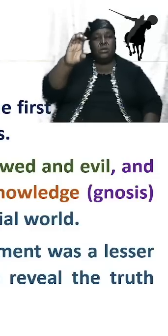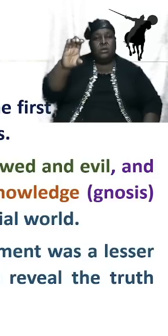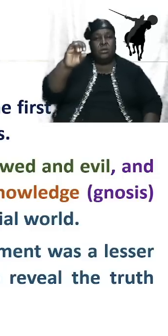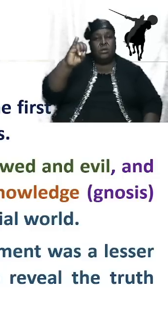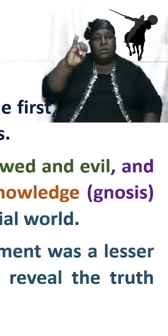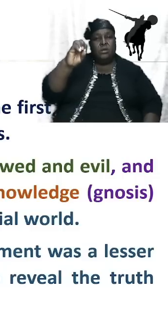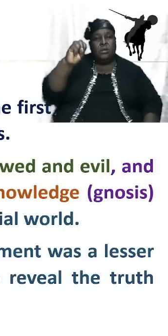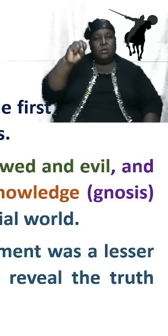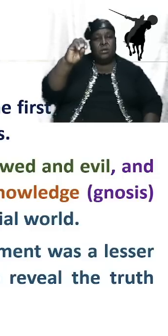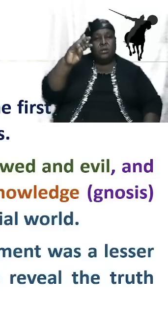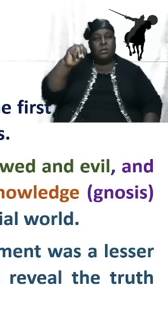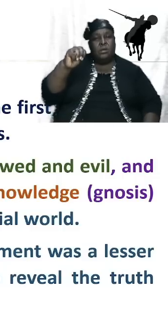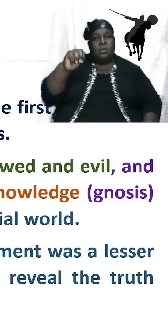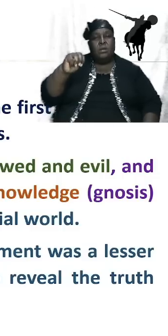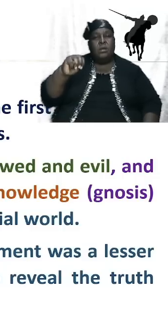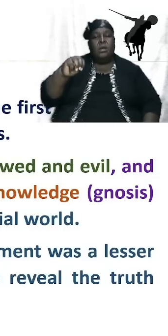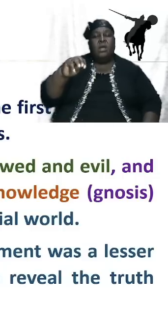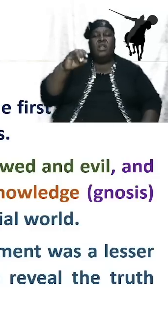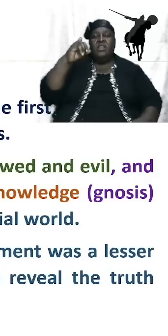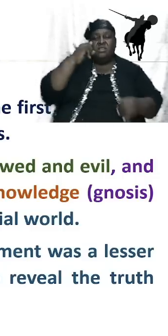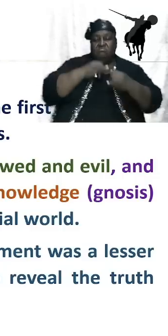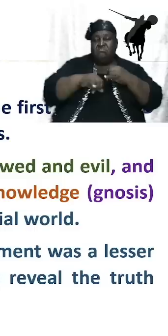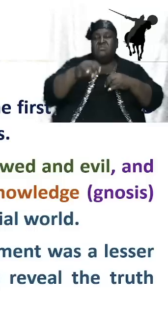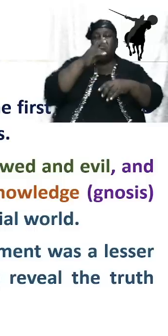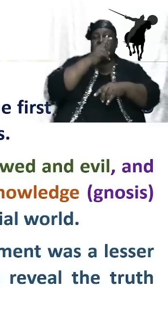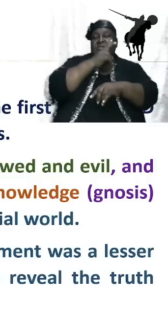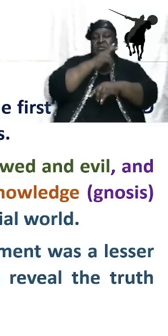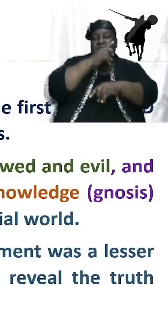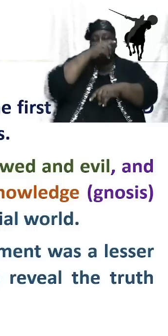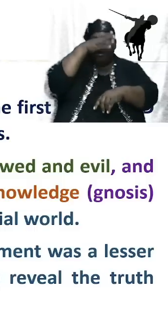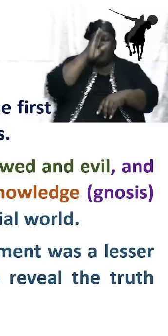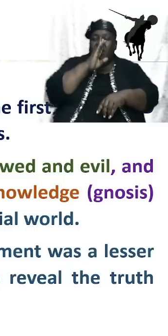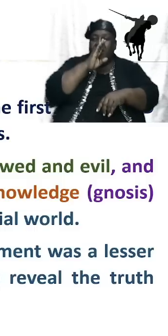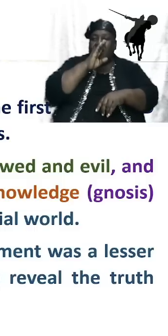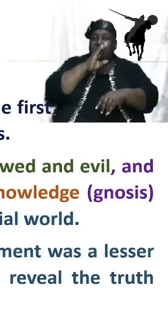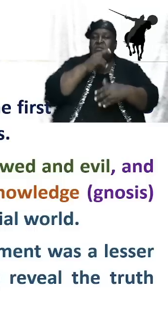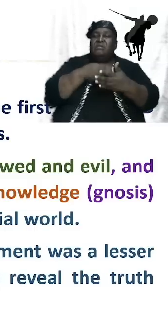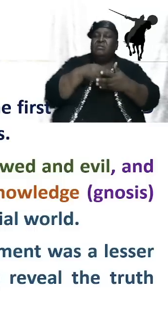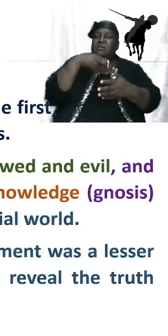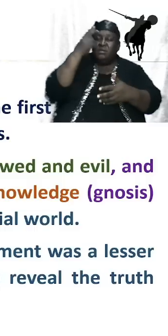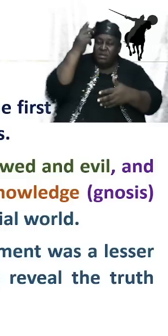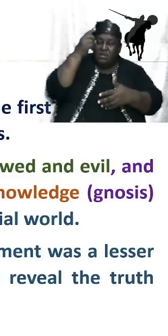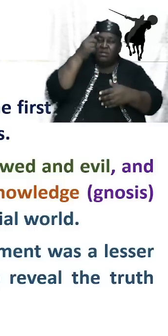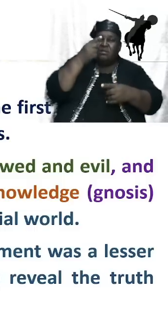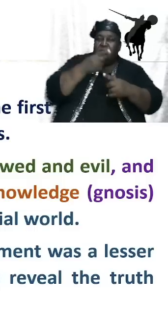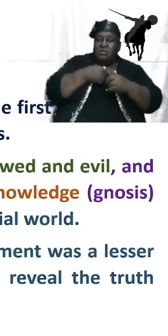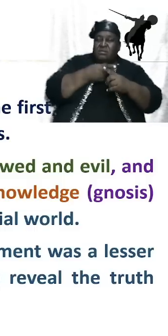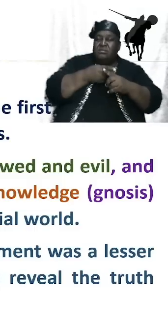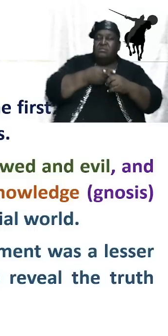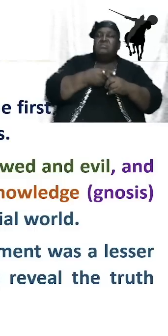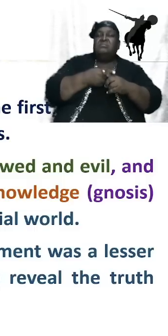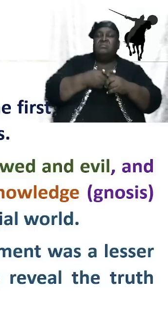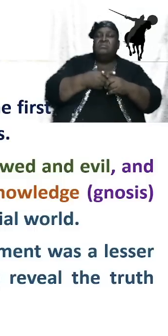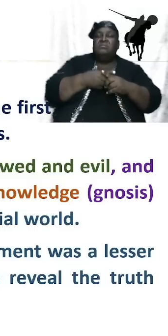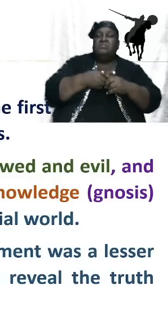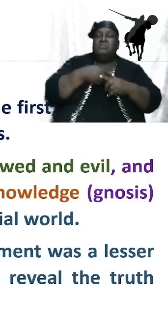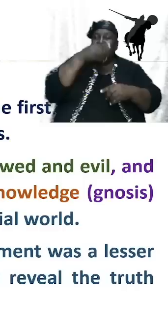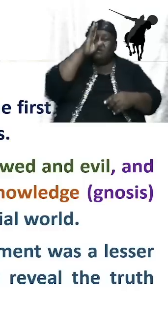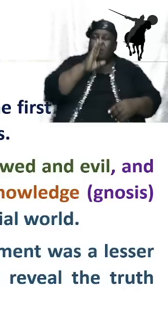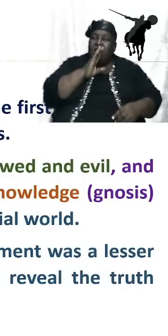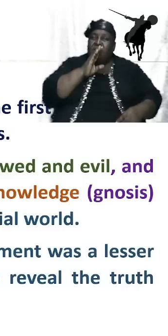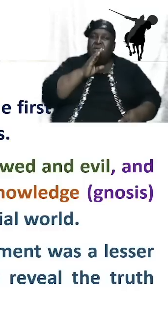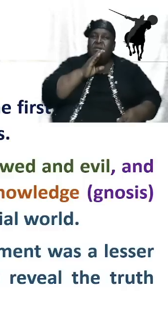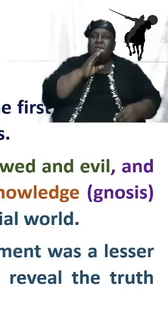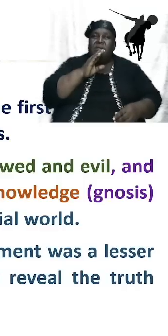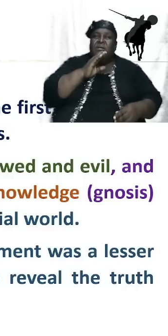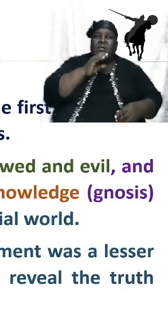was a lesser God and a lesser deity. And a higher deity than the God of the Old Testament sent Jesus. And